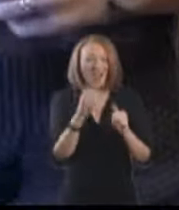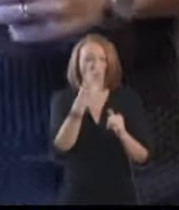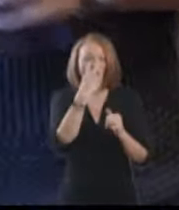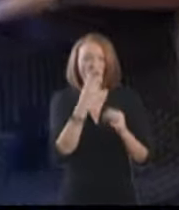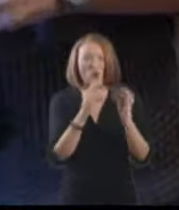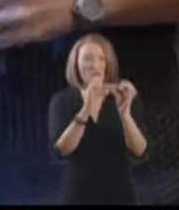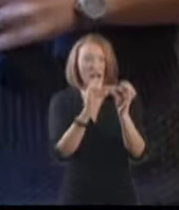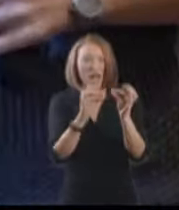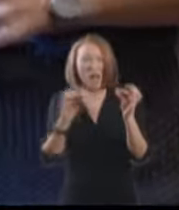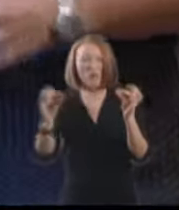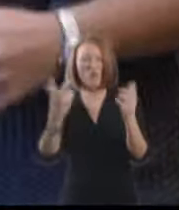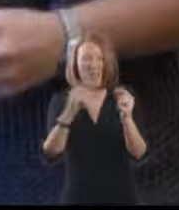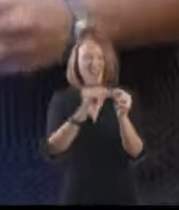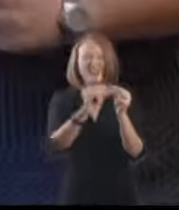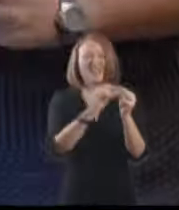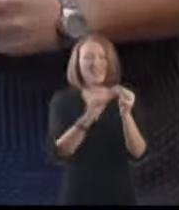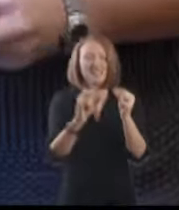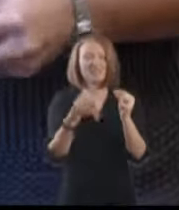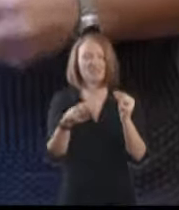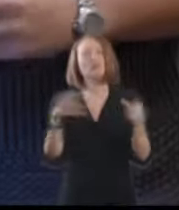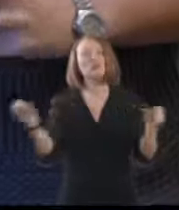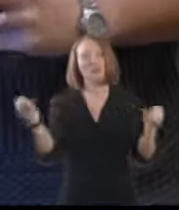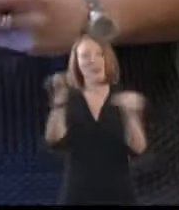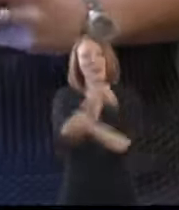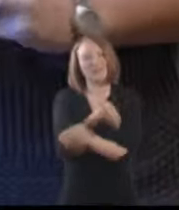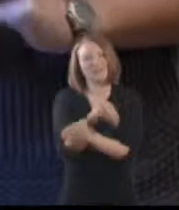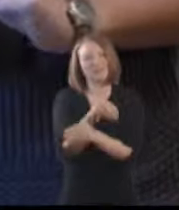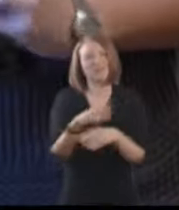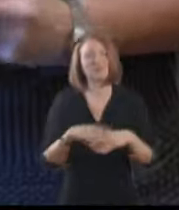Check and replace old cables and leads.